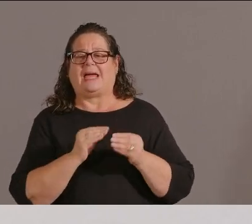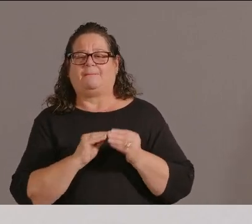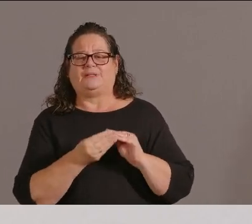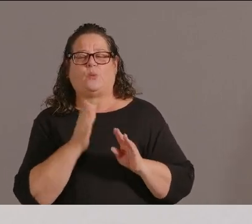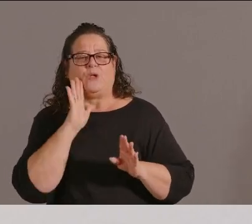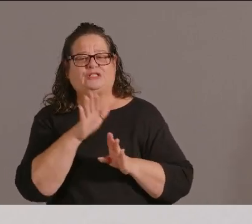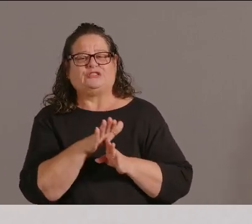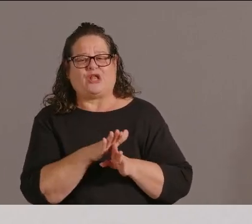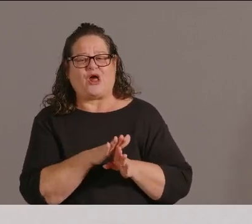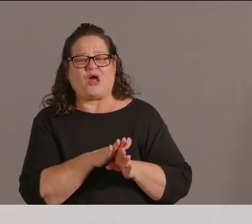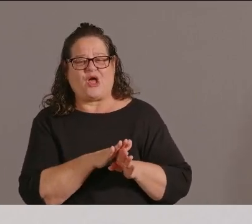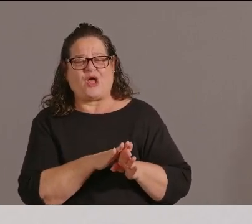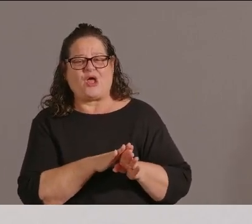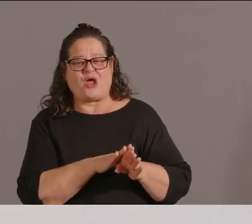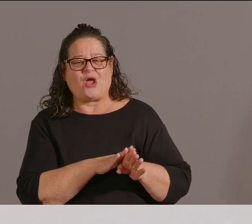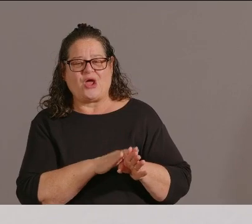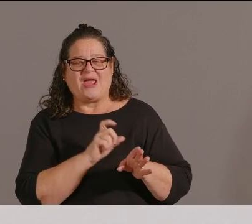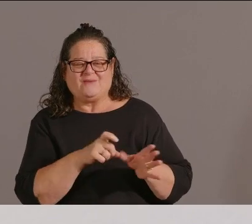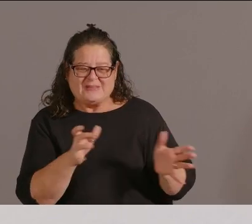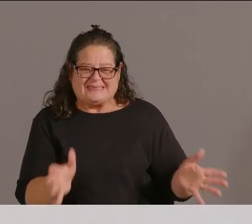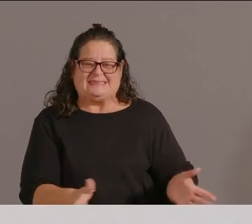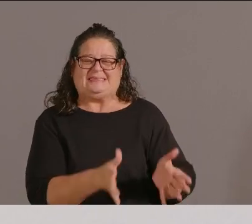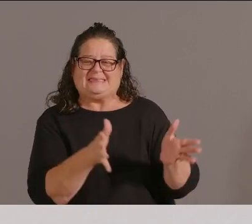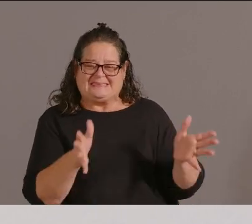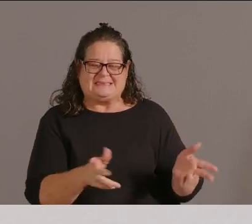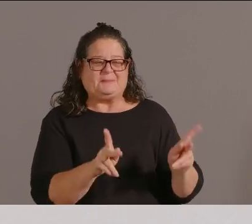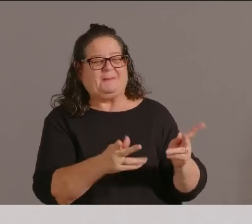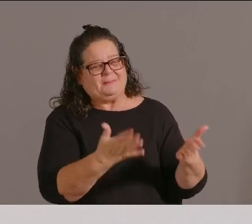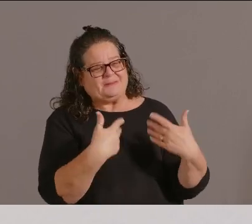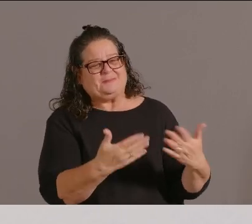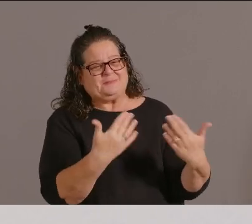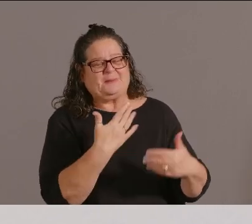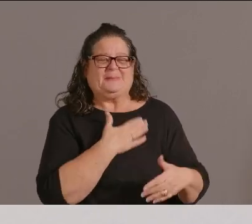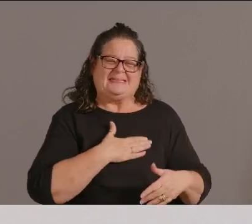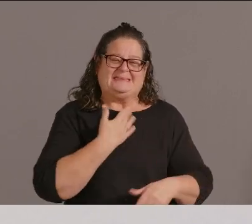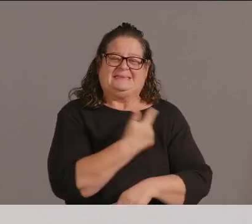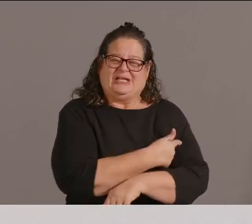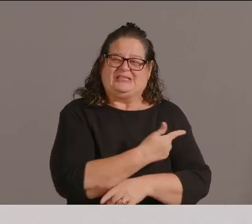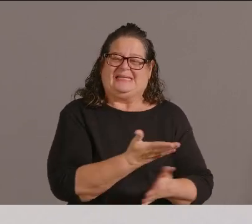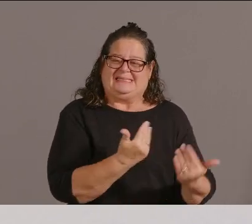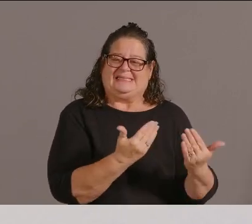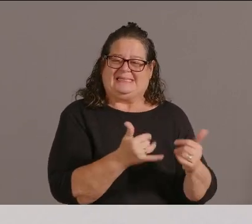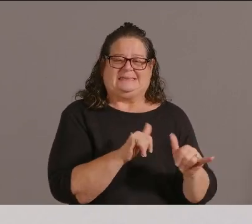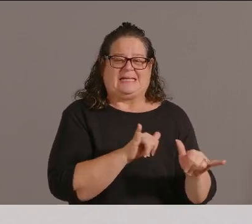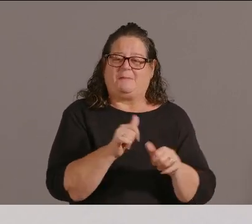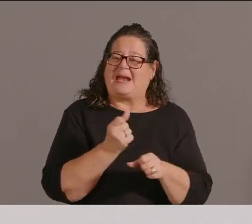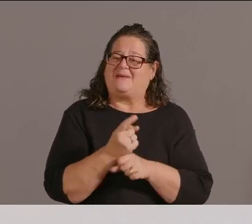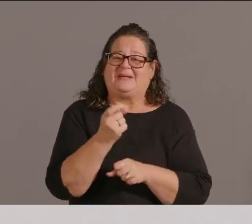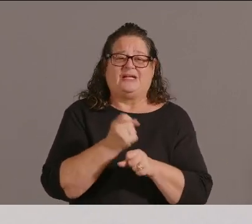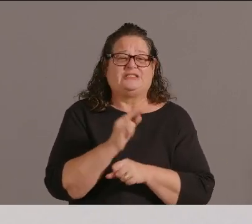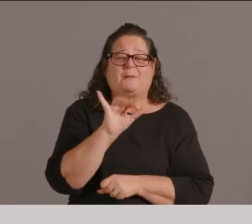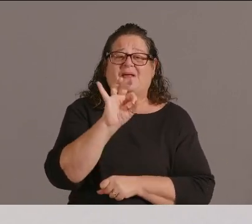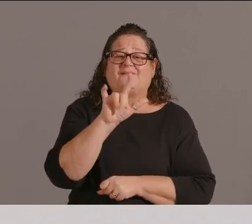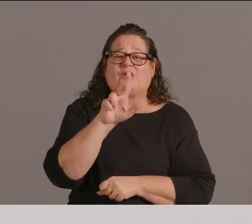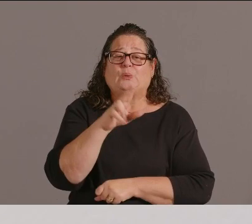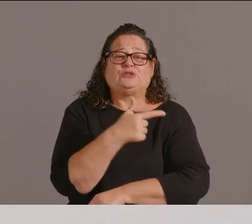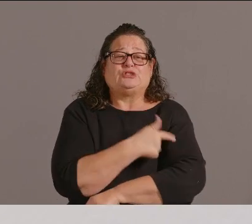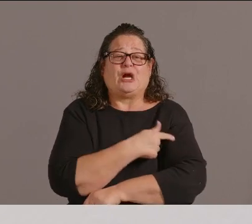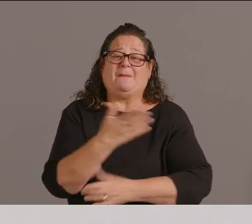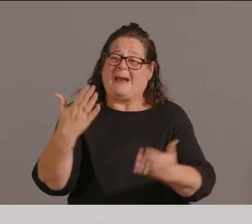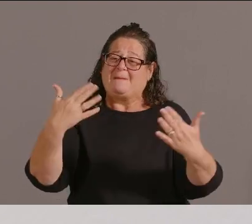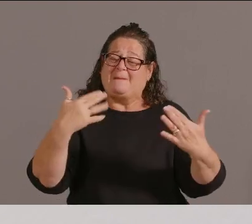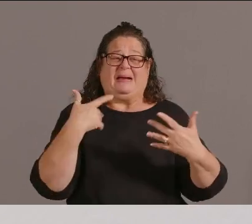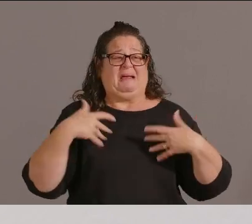to work, just like we do every year with flu, to encourage those that haven't gotten vaccinated to get vaccinated. So maybe by